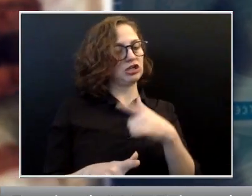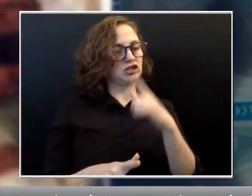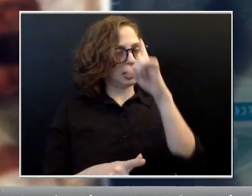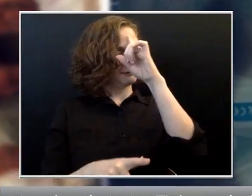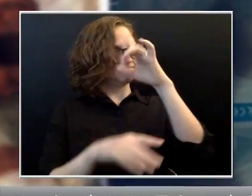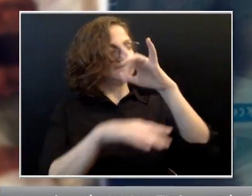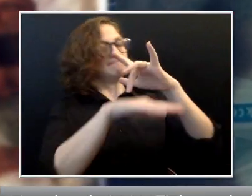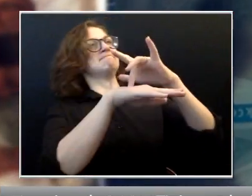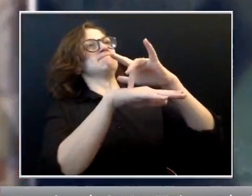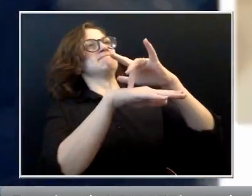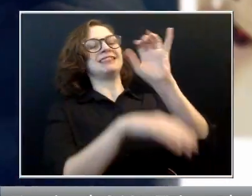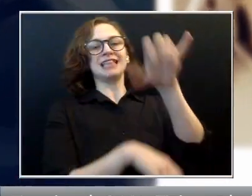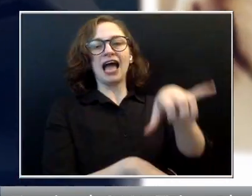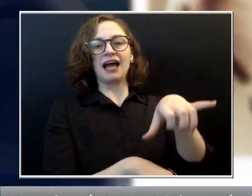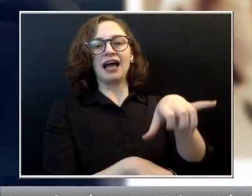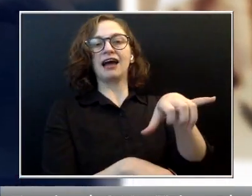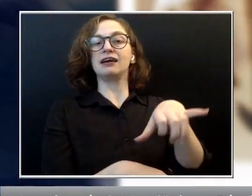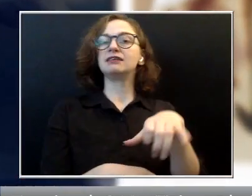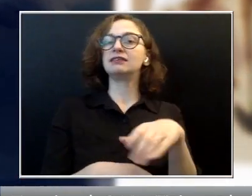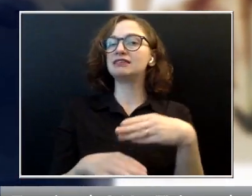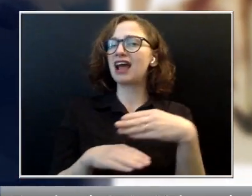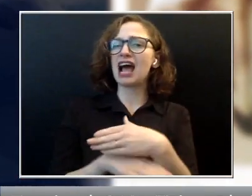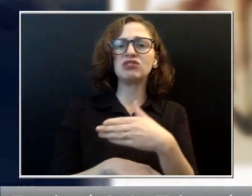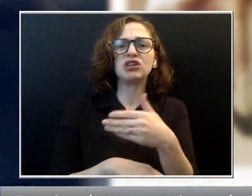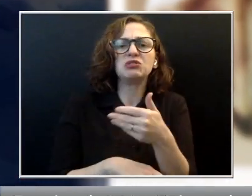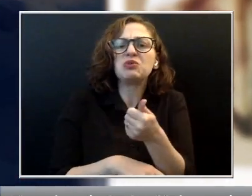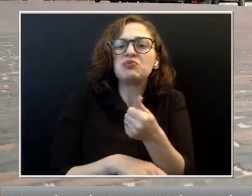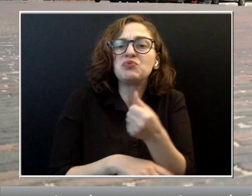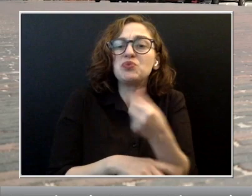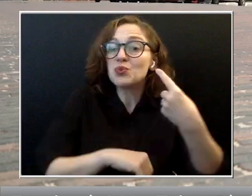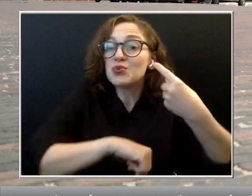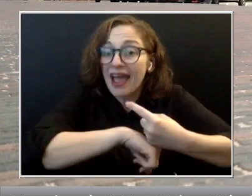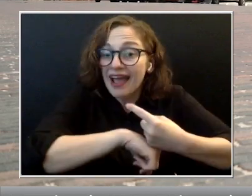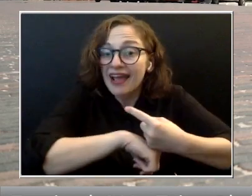on the transplant list, Rick got his new heart.